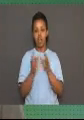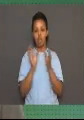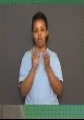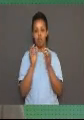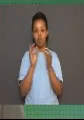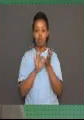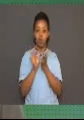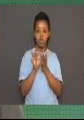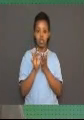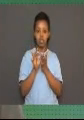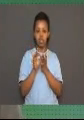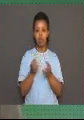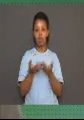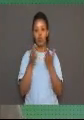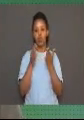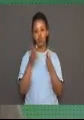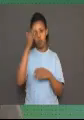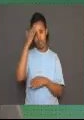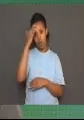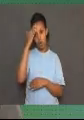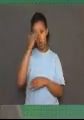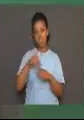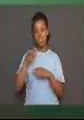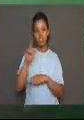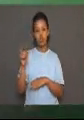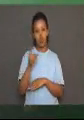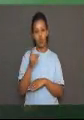more common when older parents conceive.